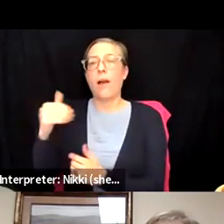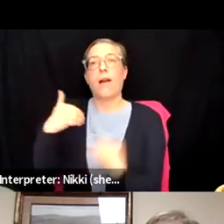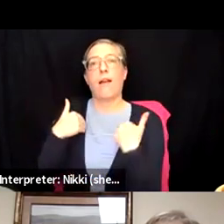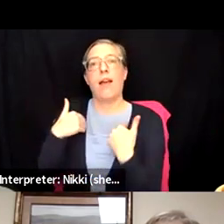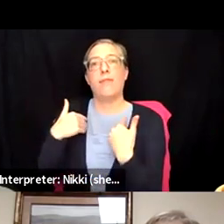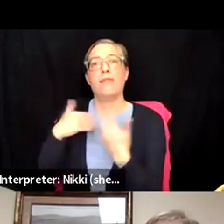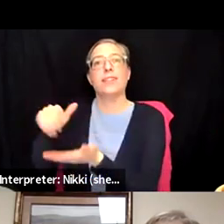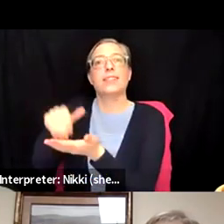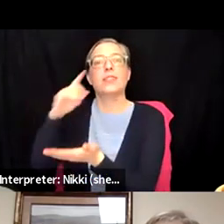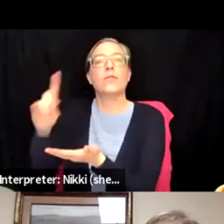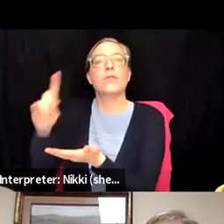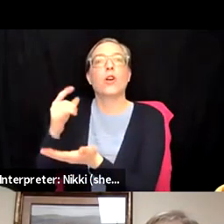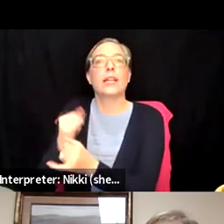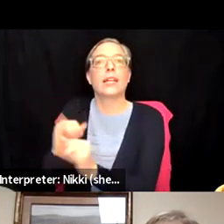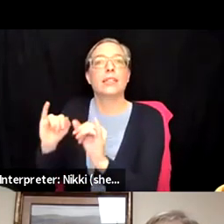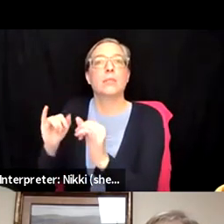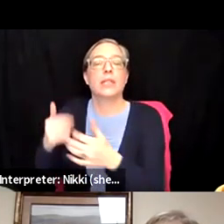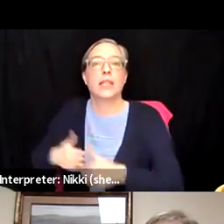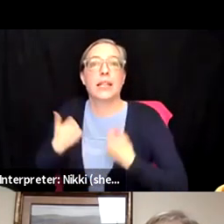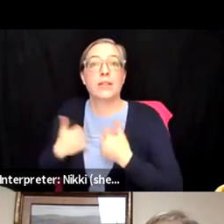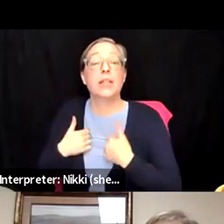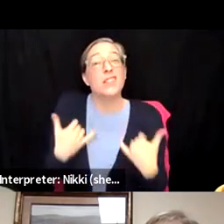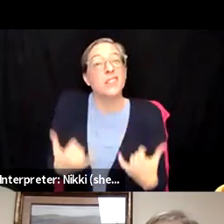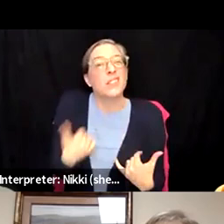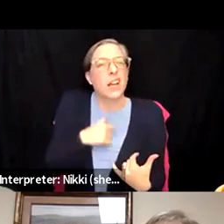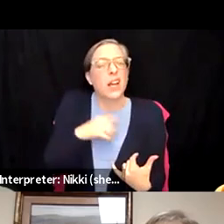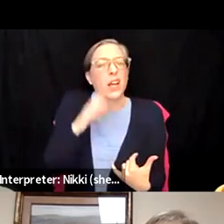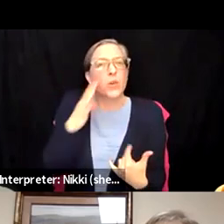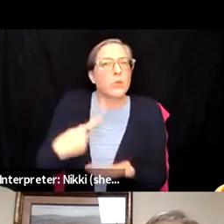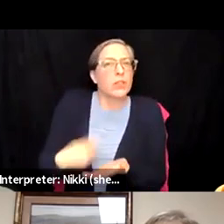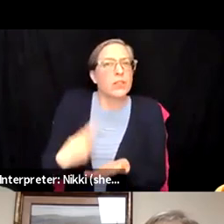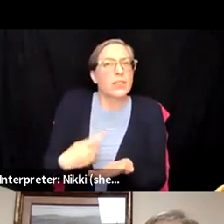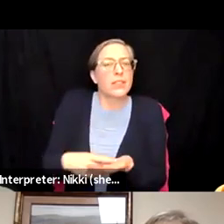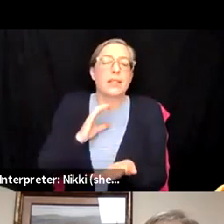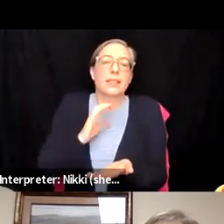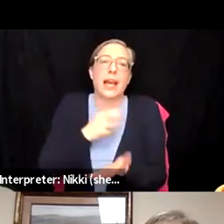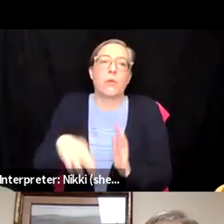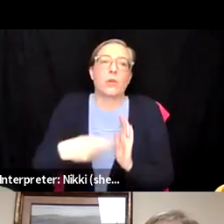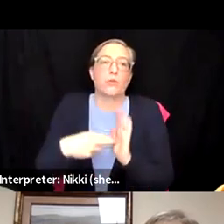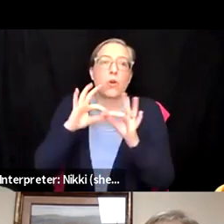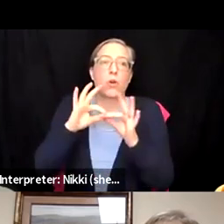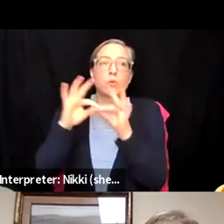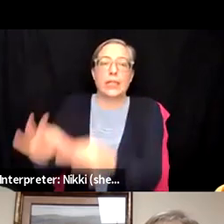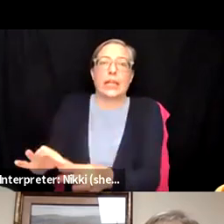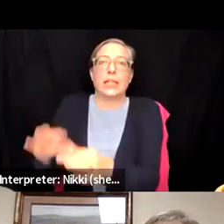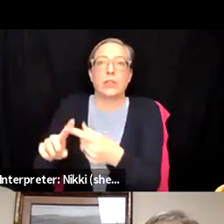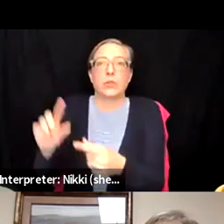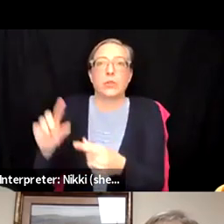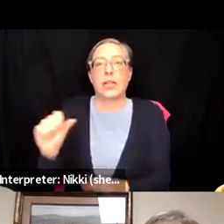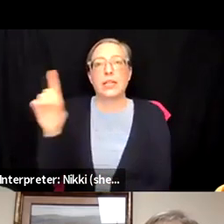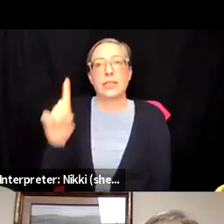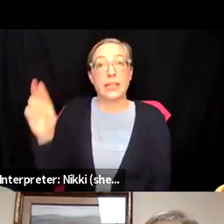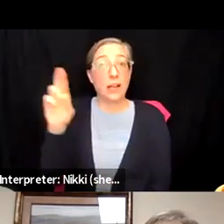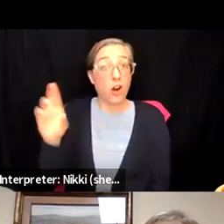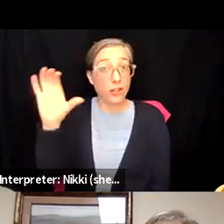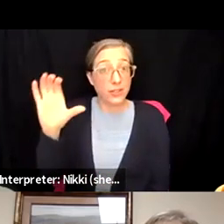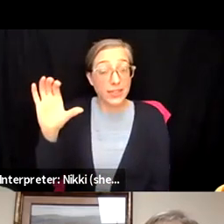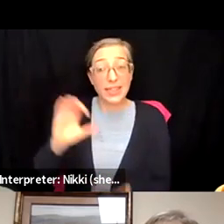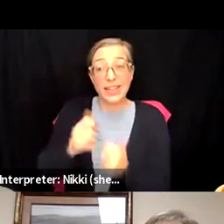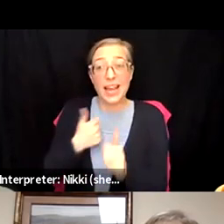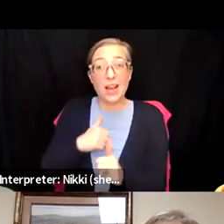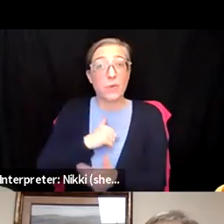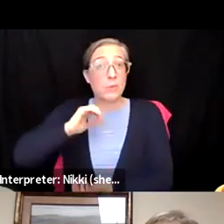the services specific to the ADRC and what our role is as an organization that works with disabilities that is